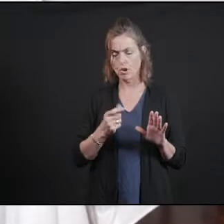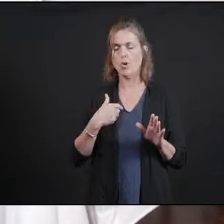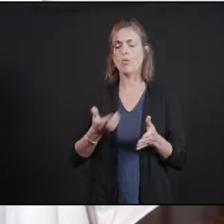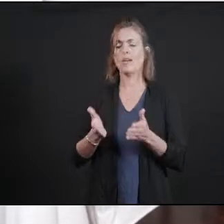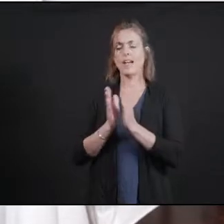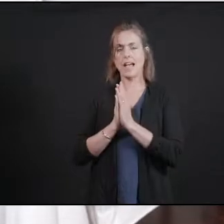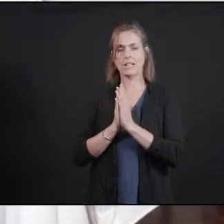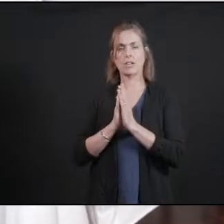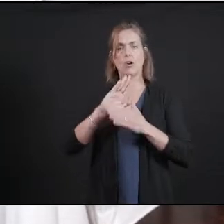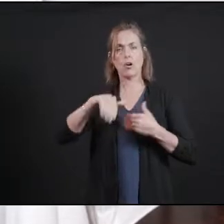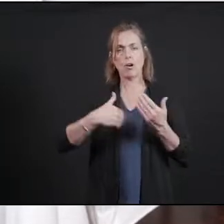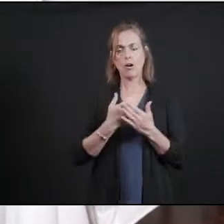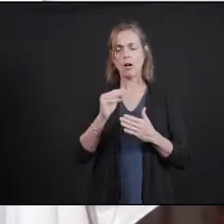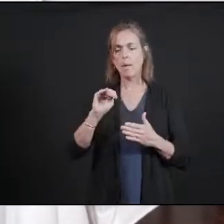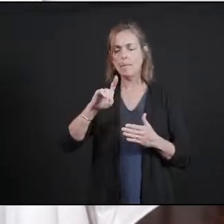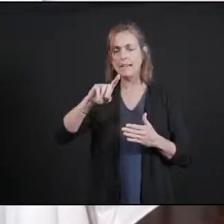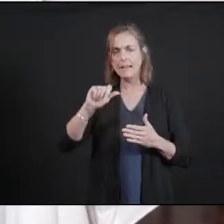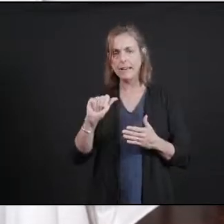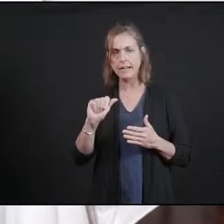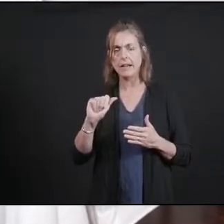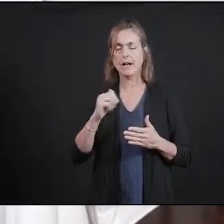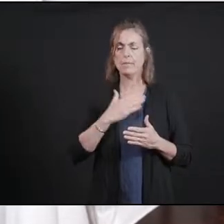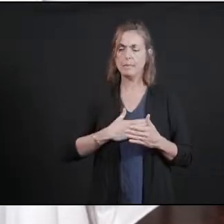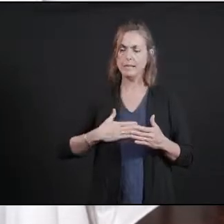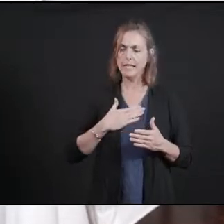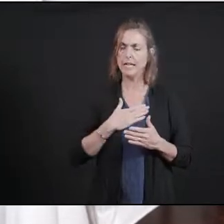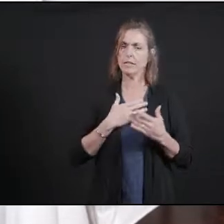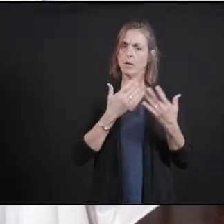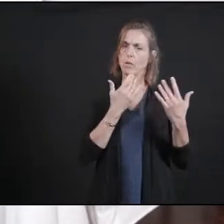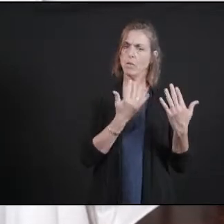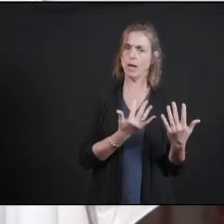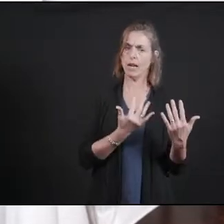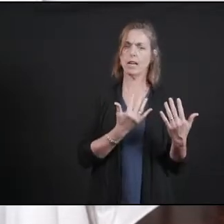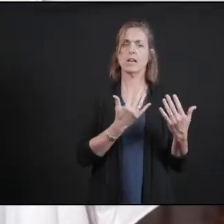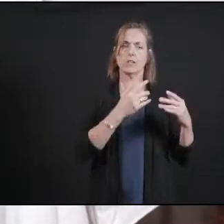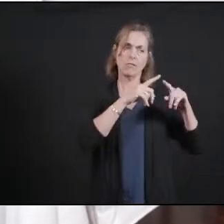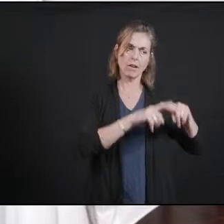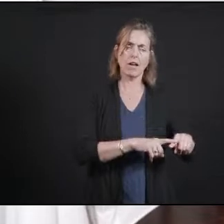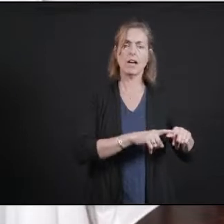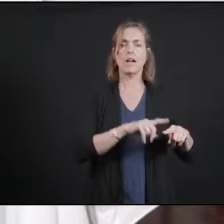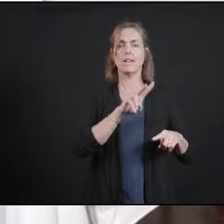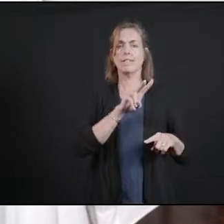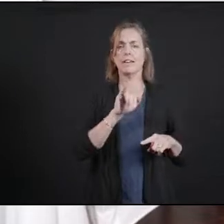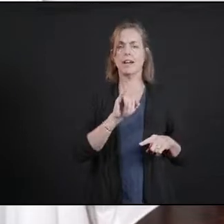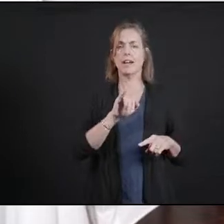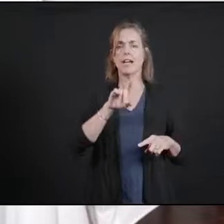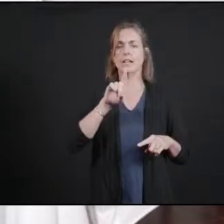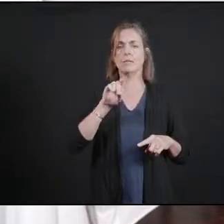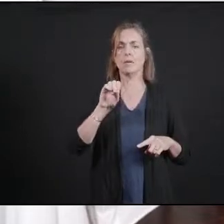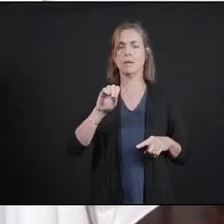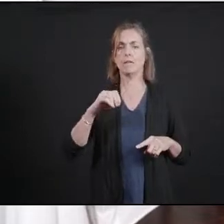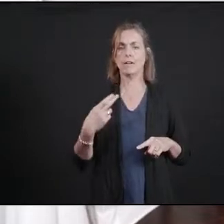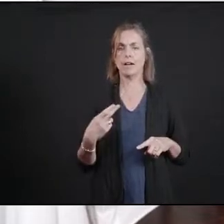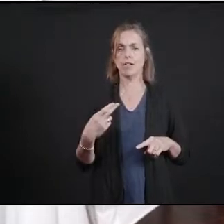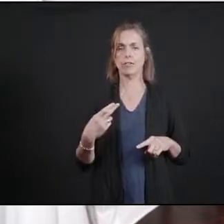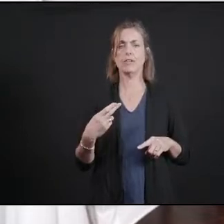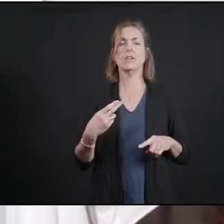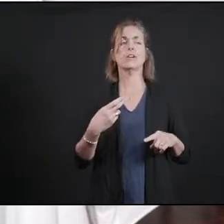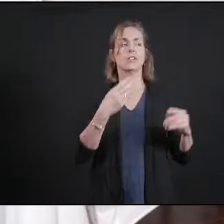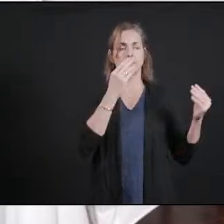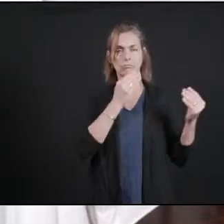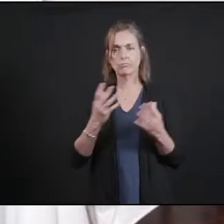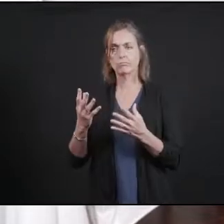consortium and other news agencies rely on the VI Department of Health for their information and not tips from